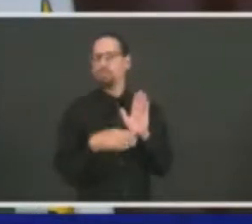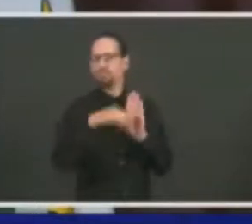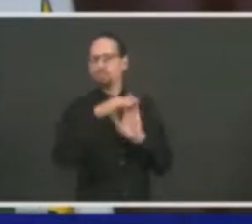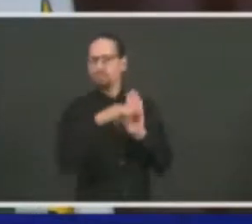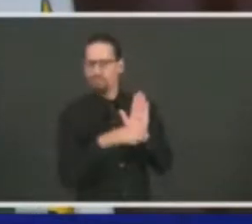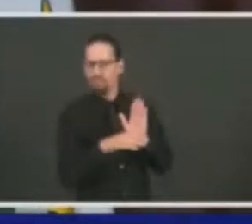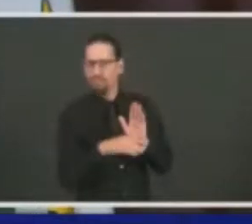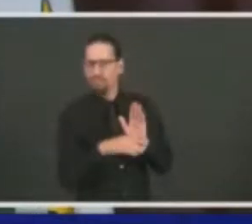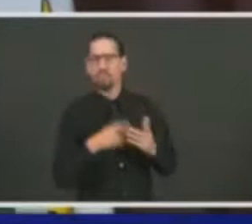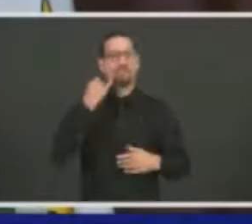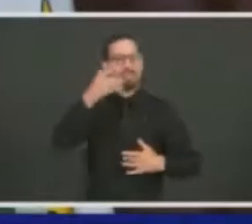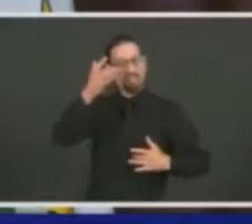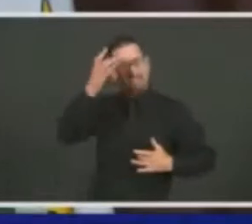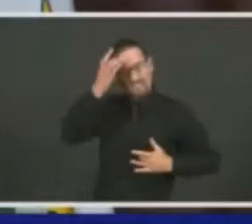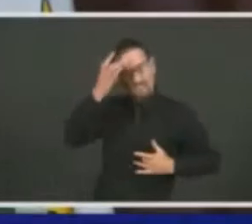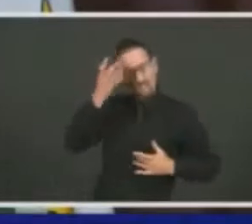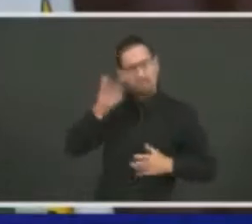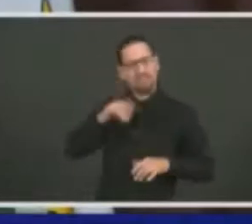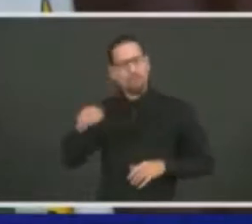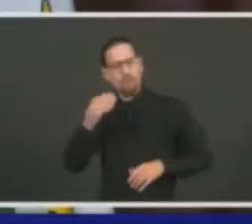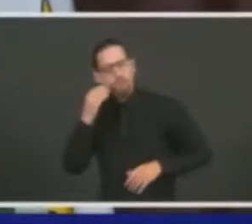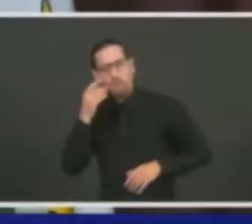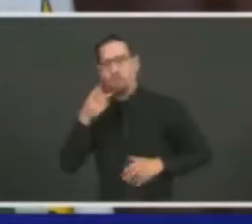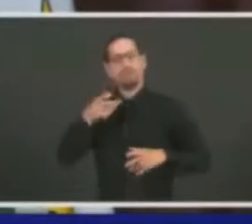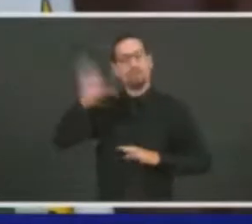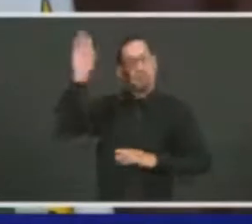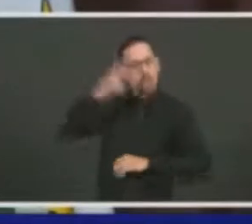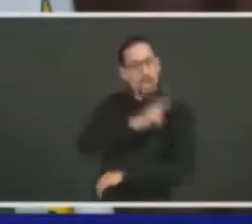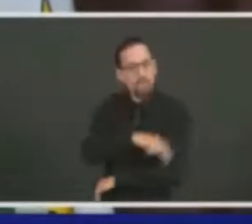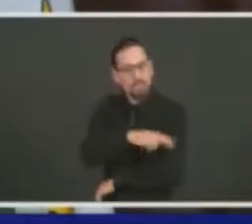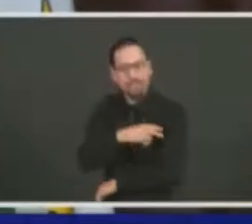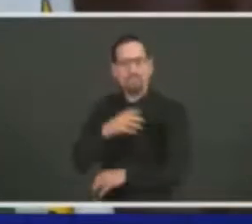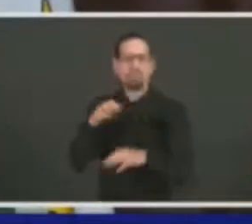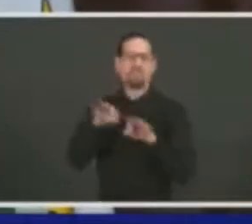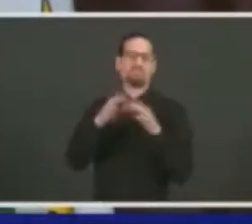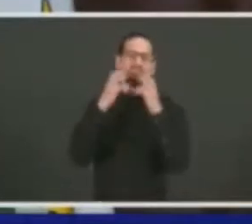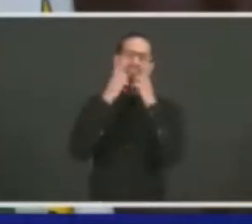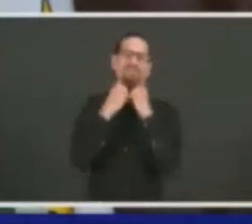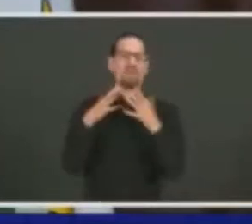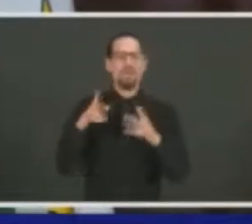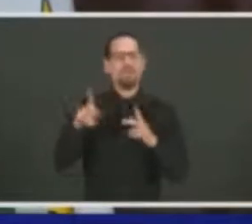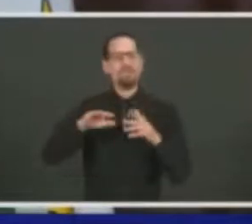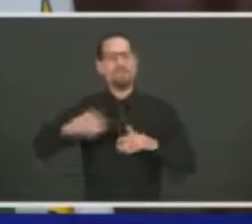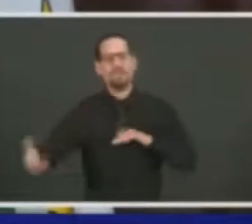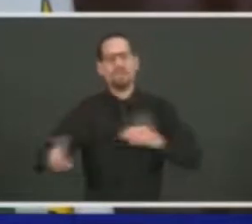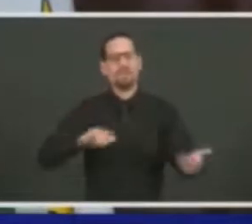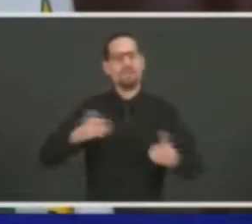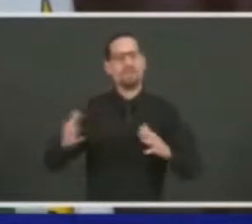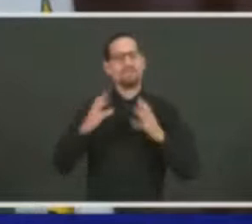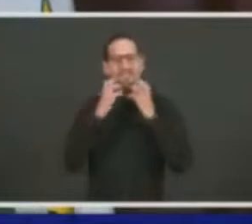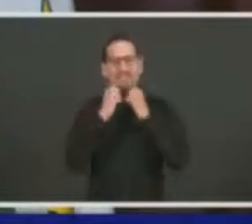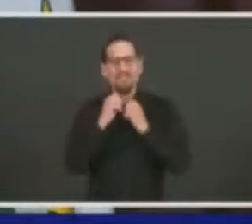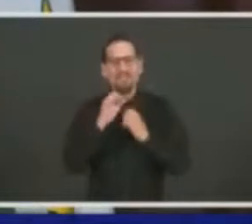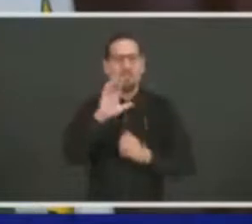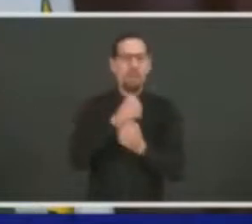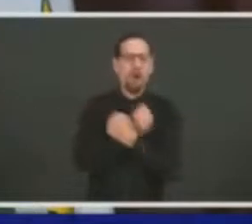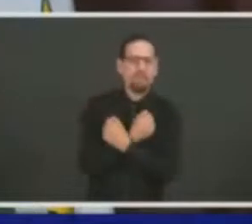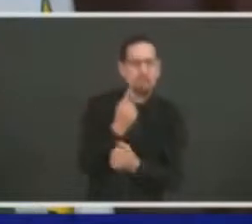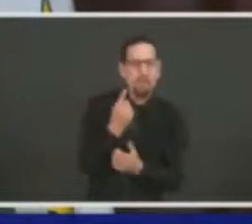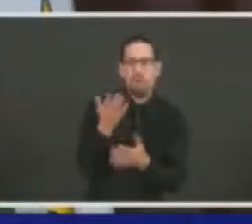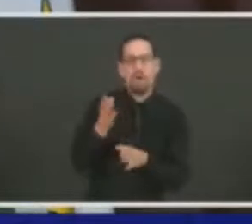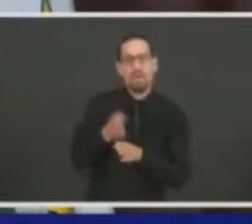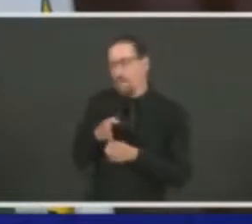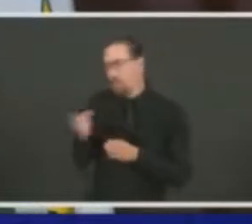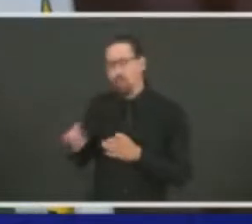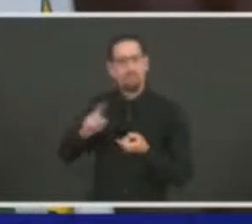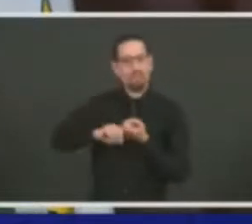will die. And these are loved ones these are our friends, family, and neighbors, and we owe it to each other to do the